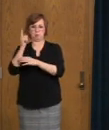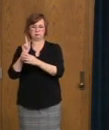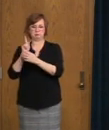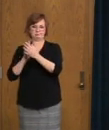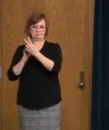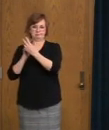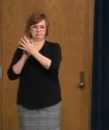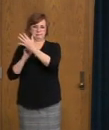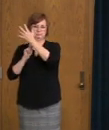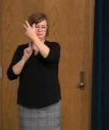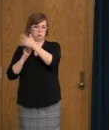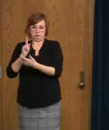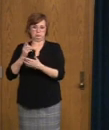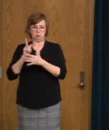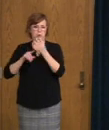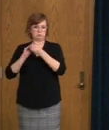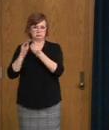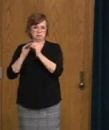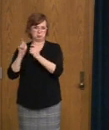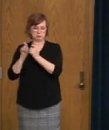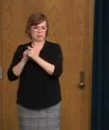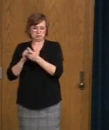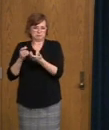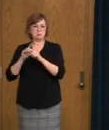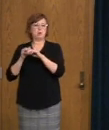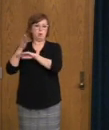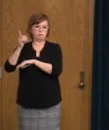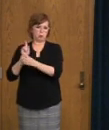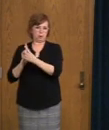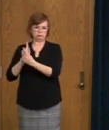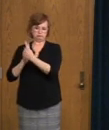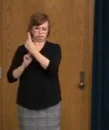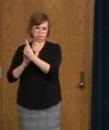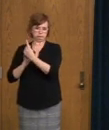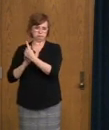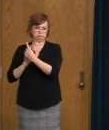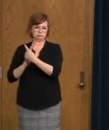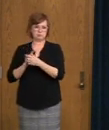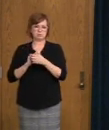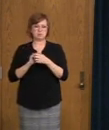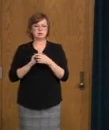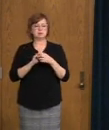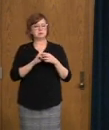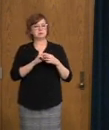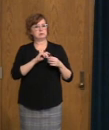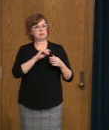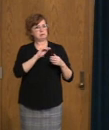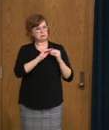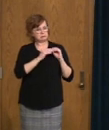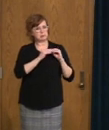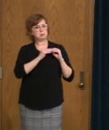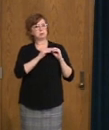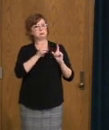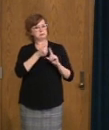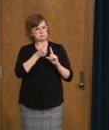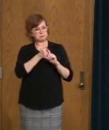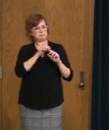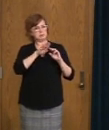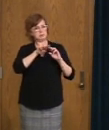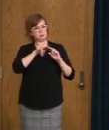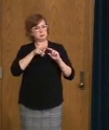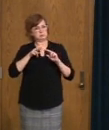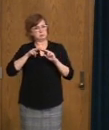that are not moving. They're moving in the right direction because they're getting lower, but they're not where we're comfortable with respect to backing off our surge plans, particularly